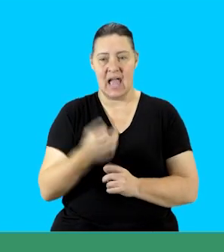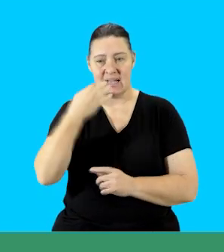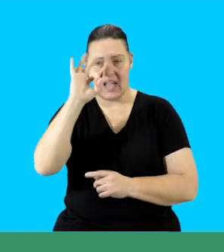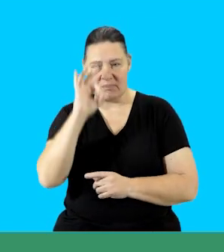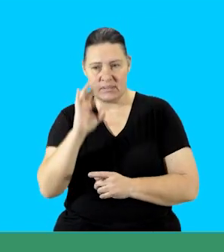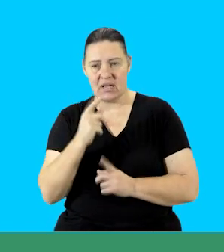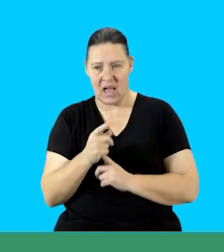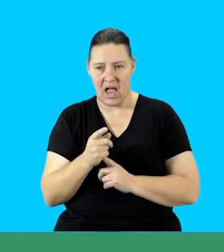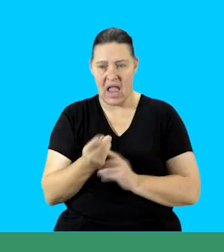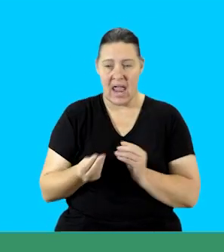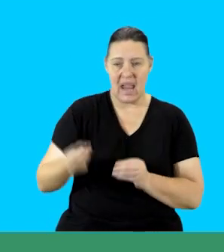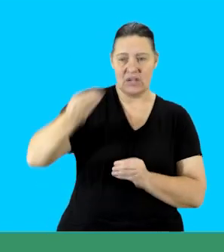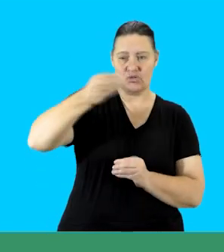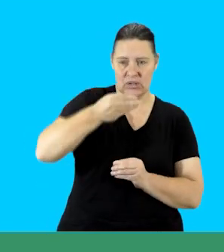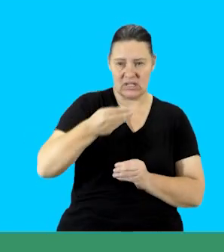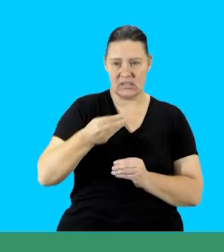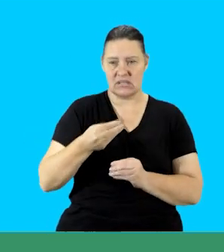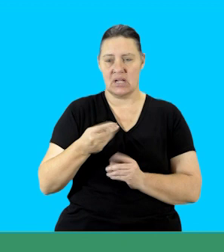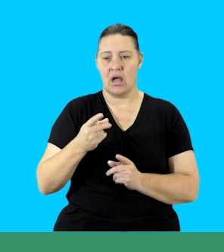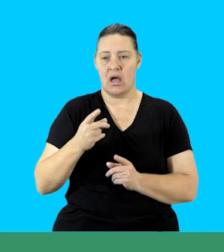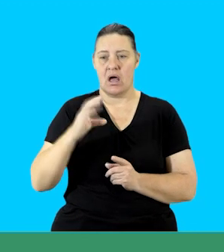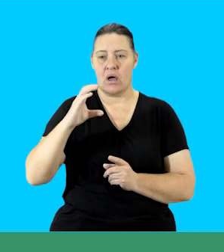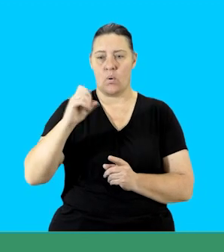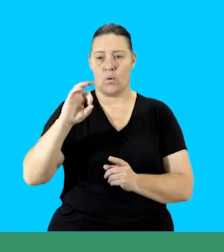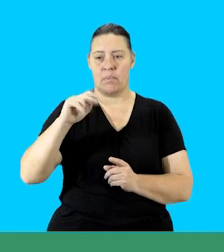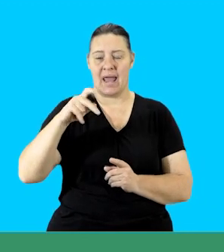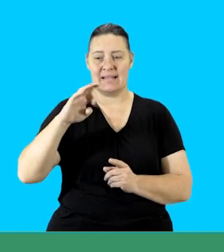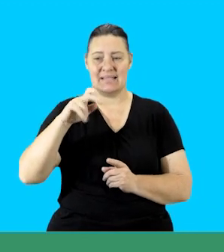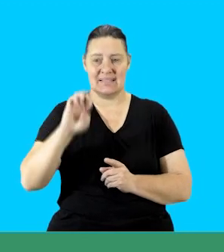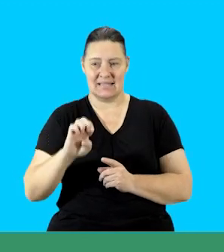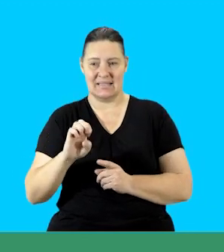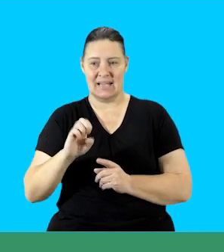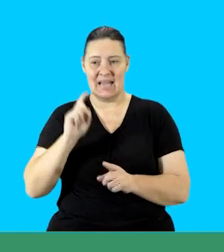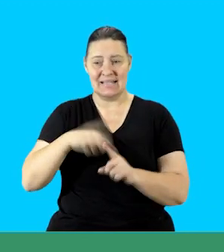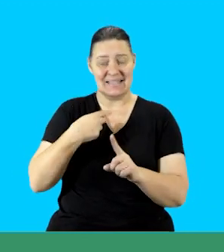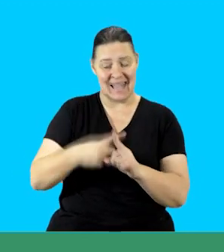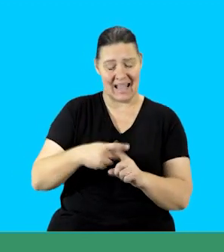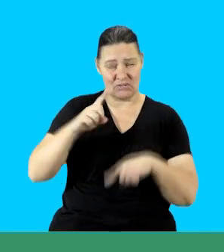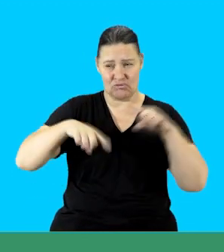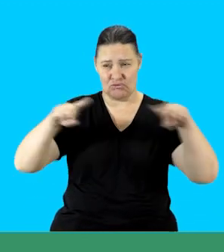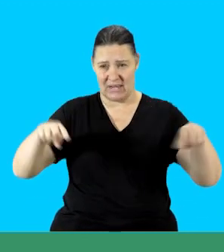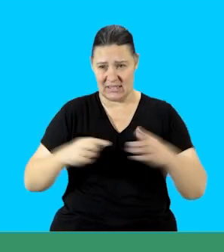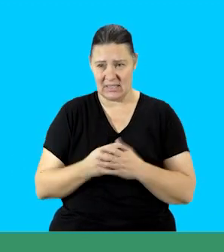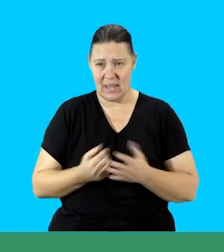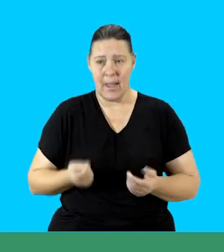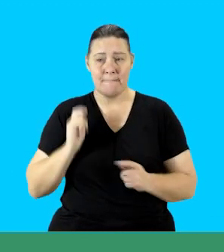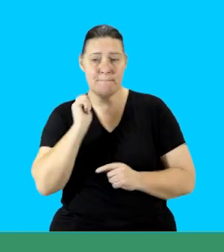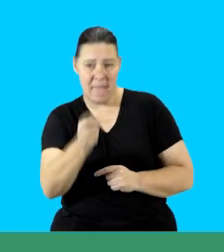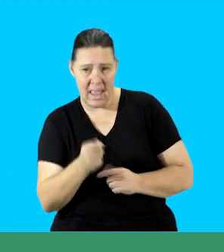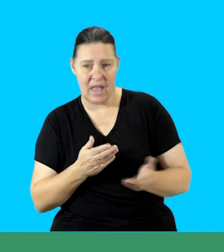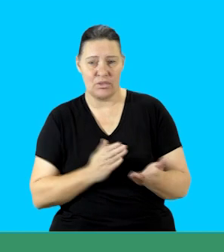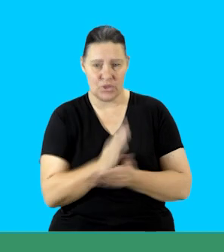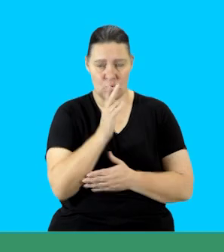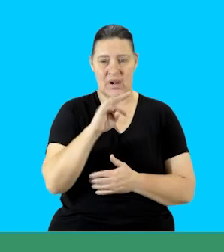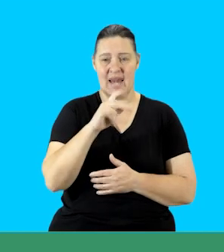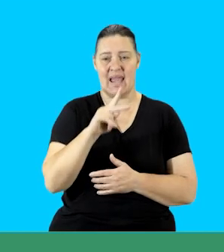rate payable by Naledi Solar Distributors. The management of NSD indicated that they might not be able to pay tax